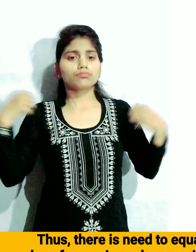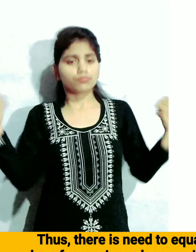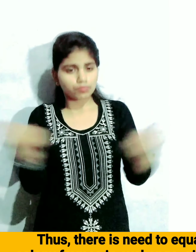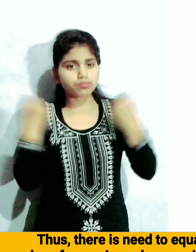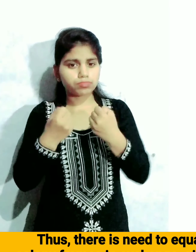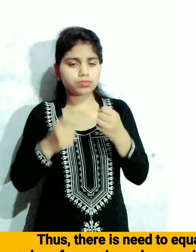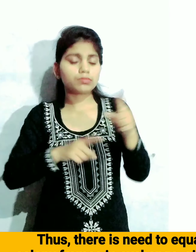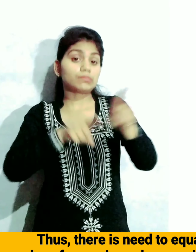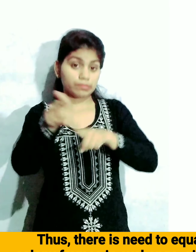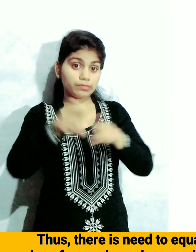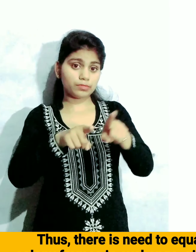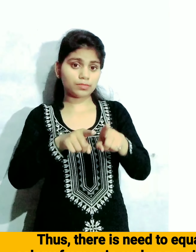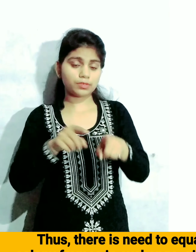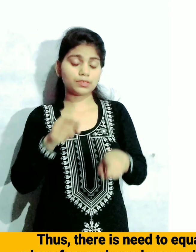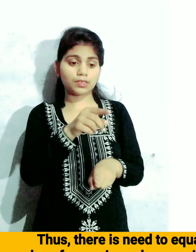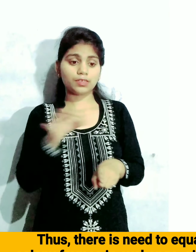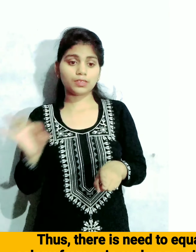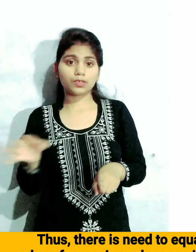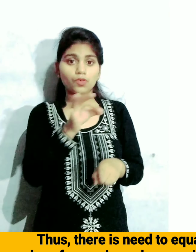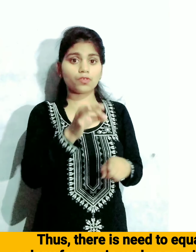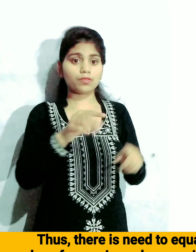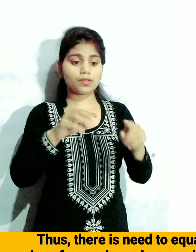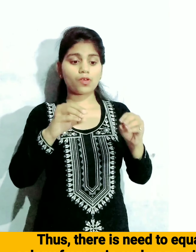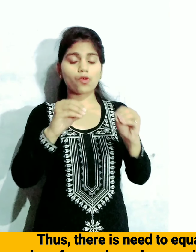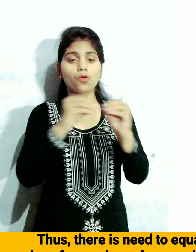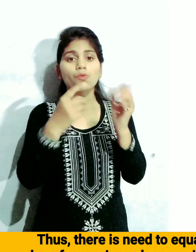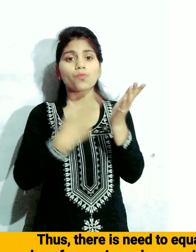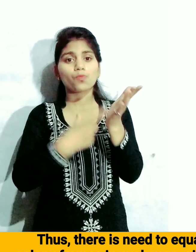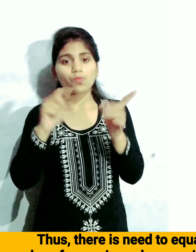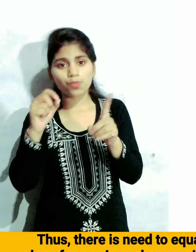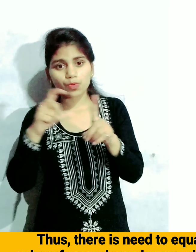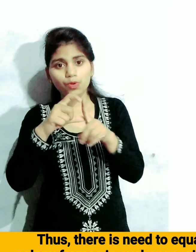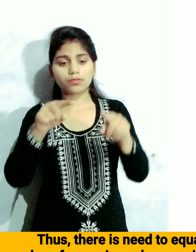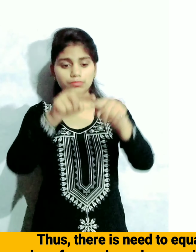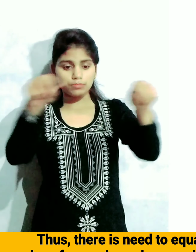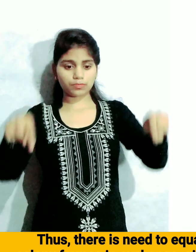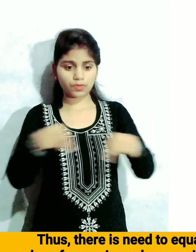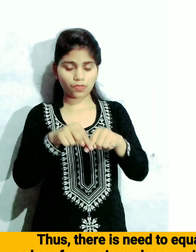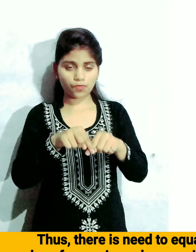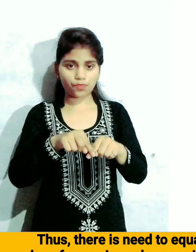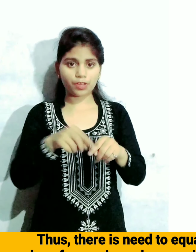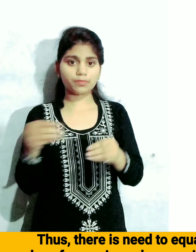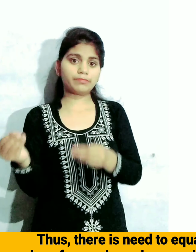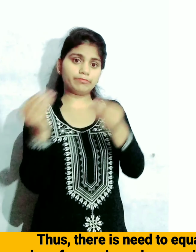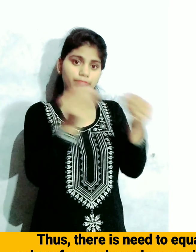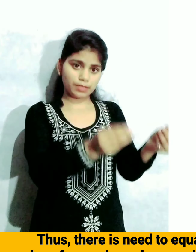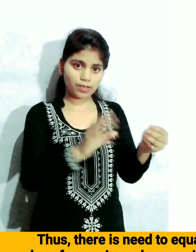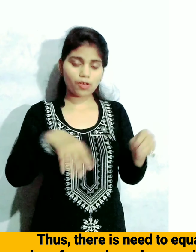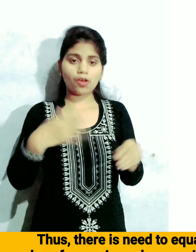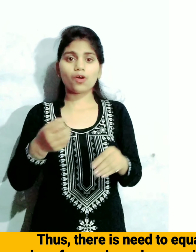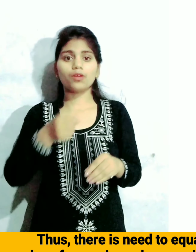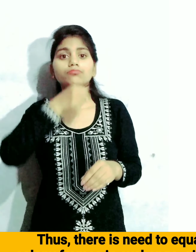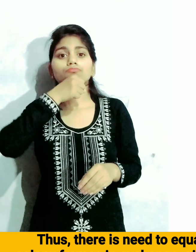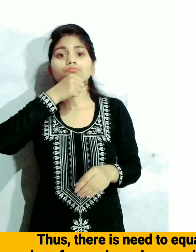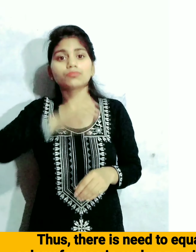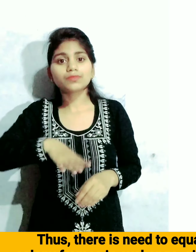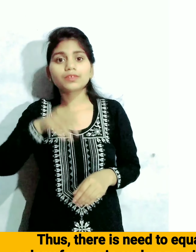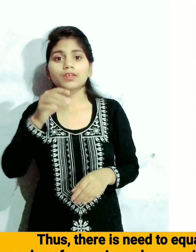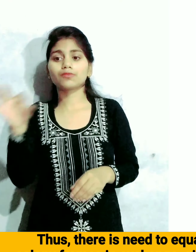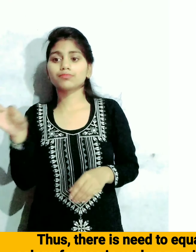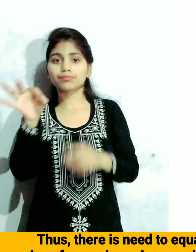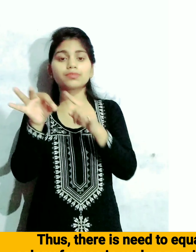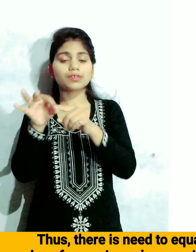efforts like giving colony frames in exchange, giving young worker bee to colonies in